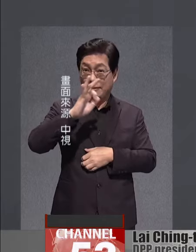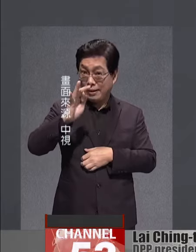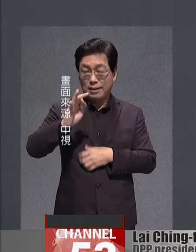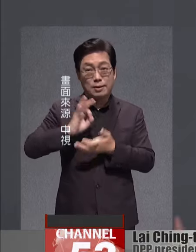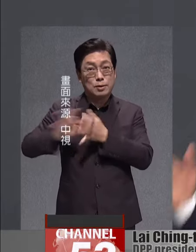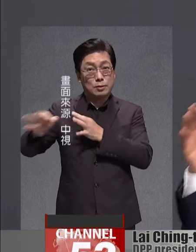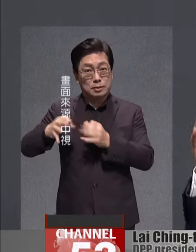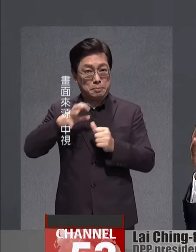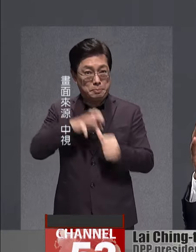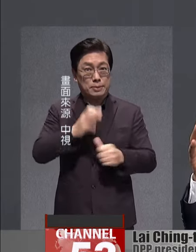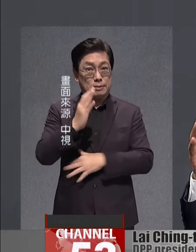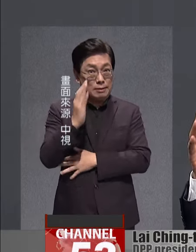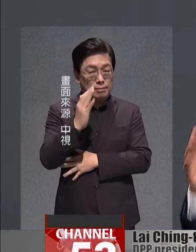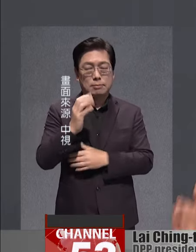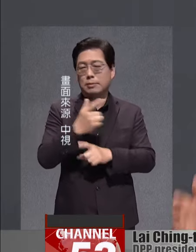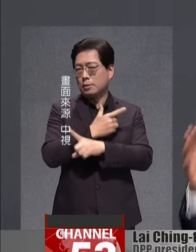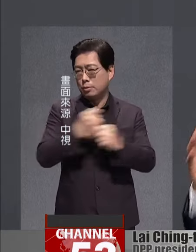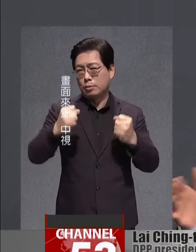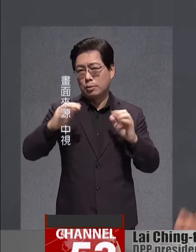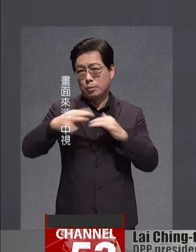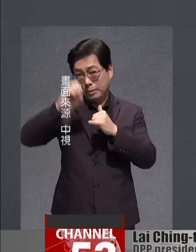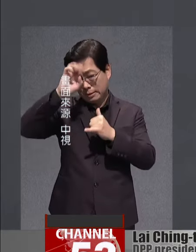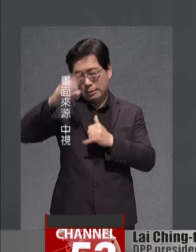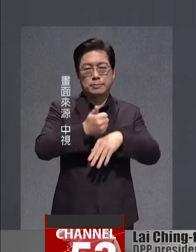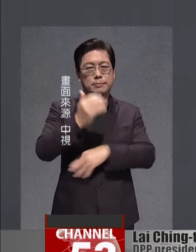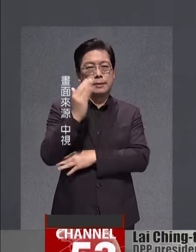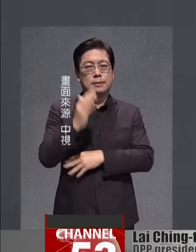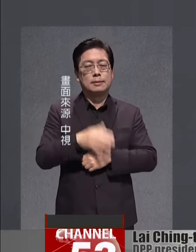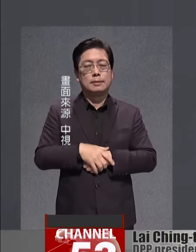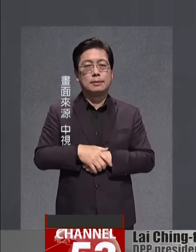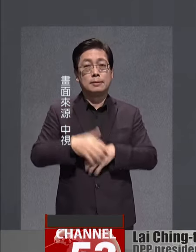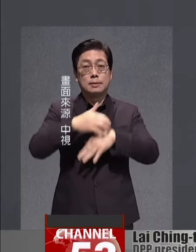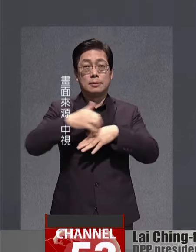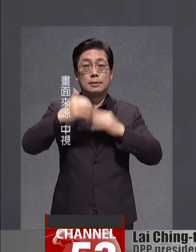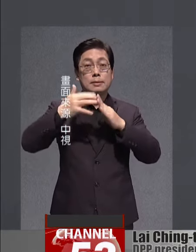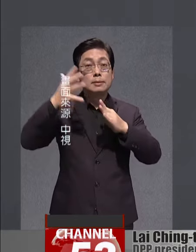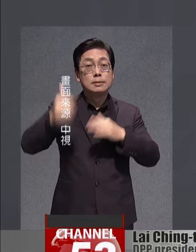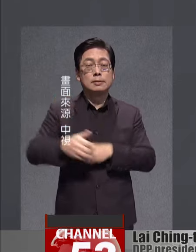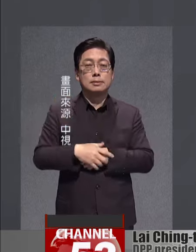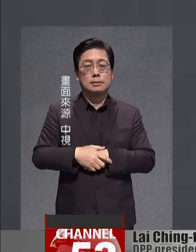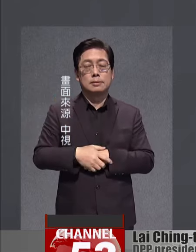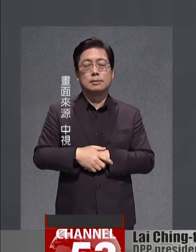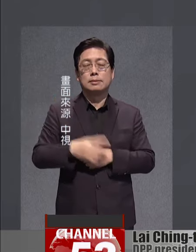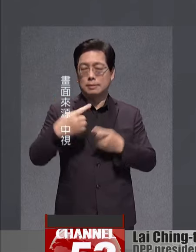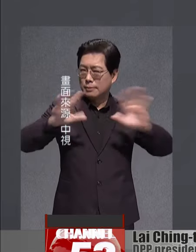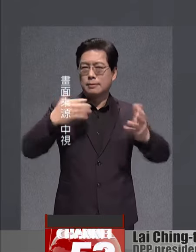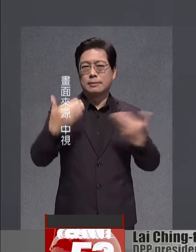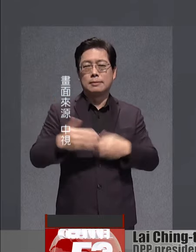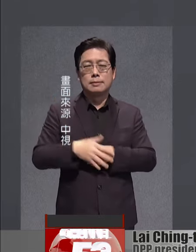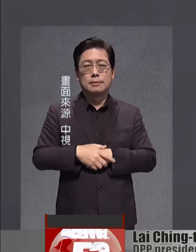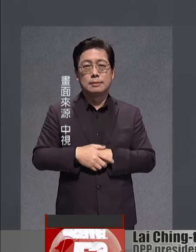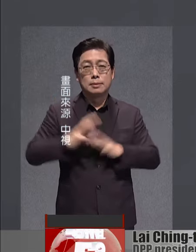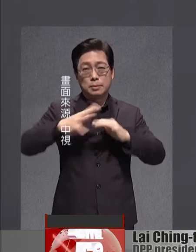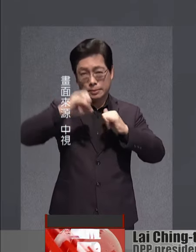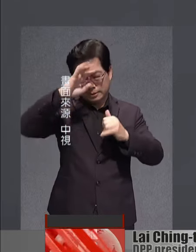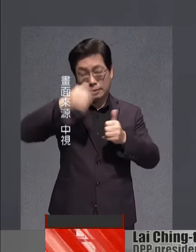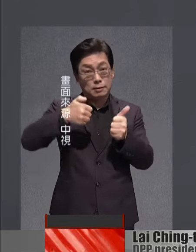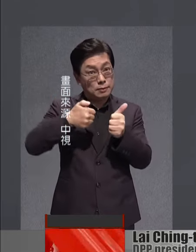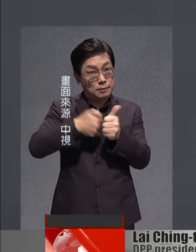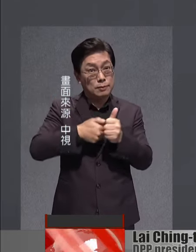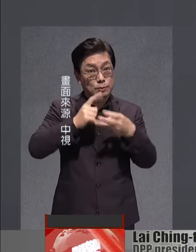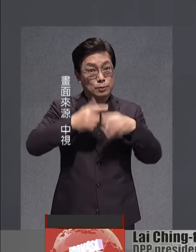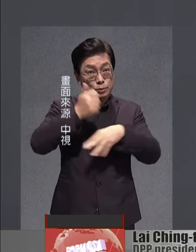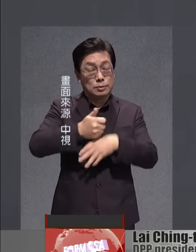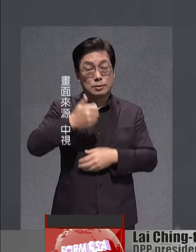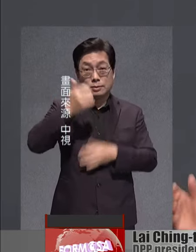Using ECFA and business as a way to force government actions is a tactic used by the KMT. Mayor Ho should explain to the people why